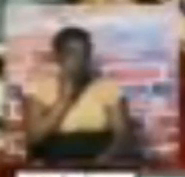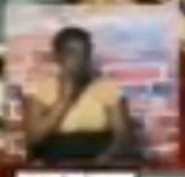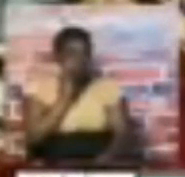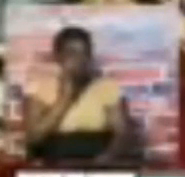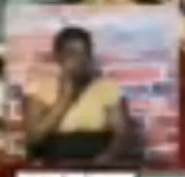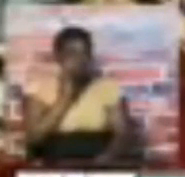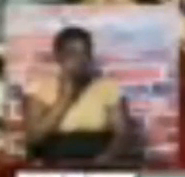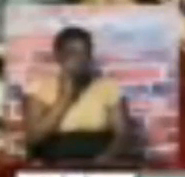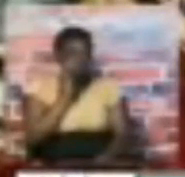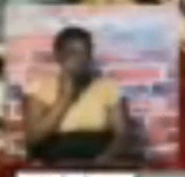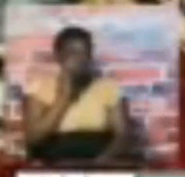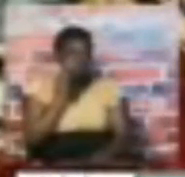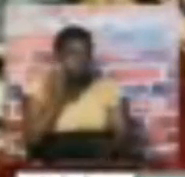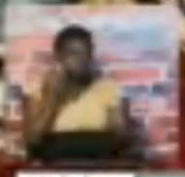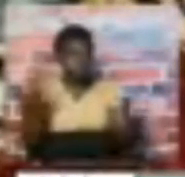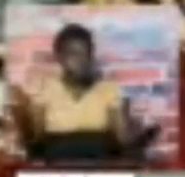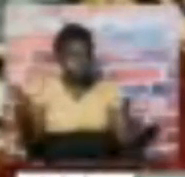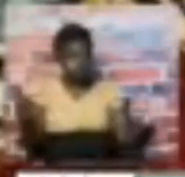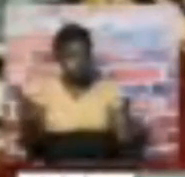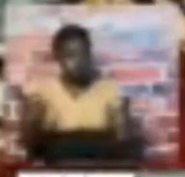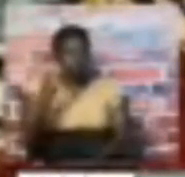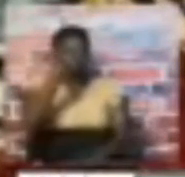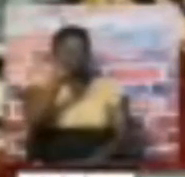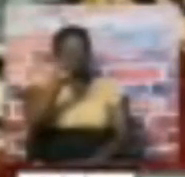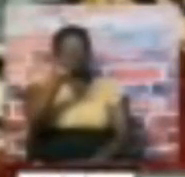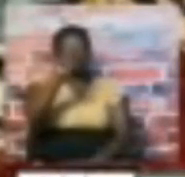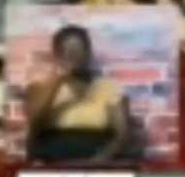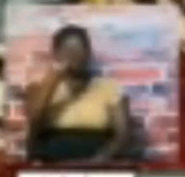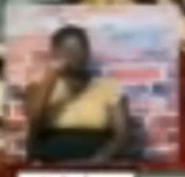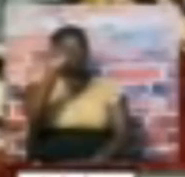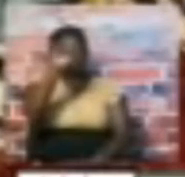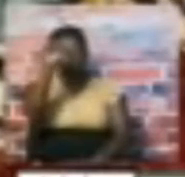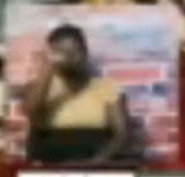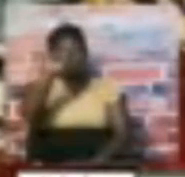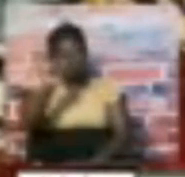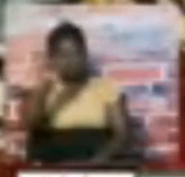Honorable General Pekos Kutesa, 20 million shillings.